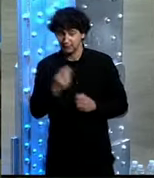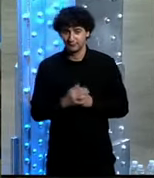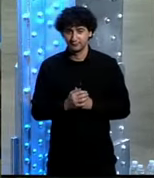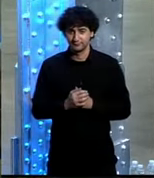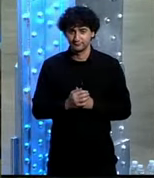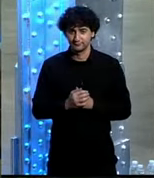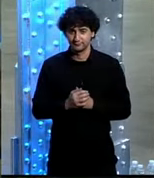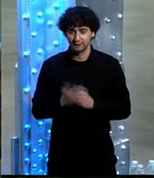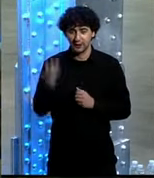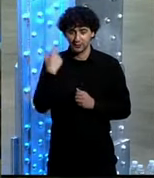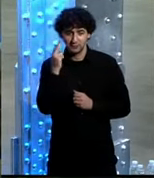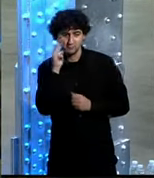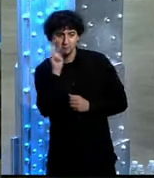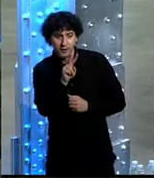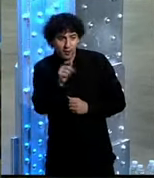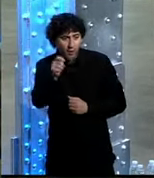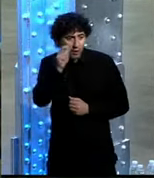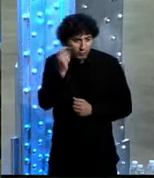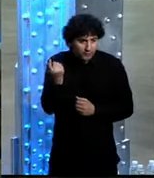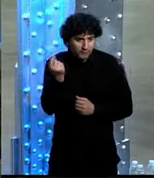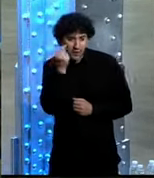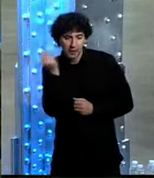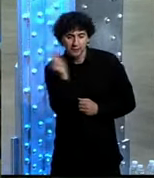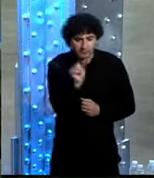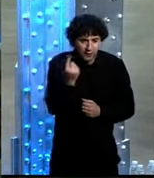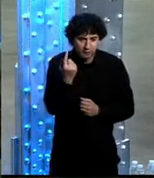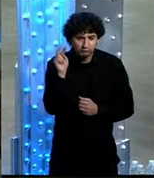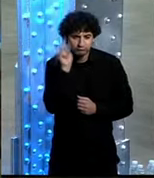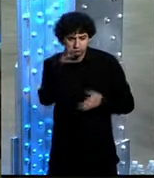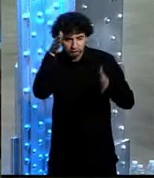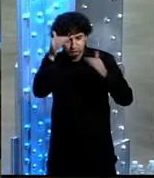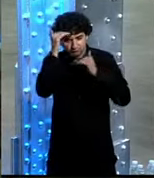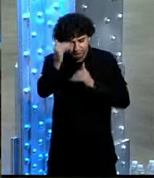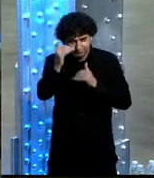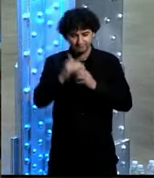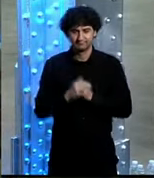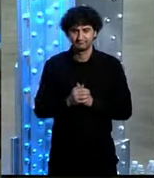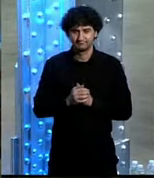The people who used to be just watchers,